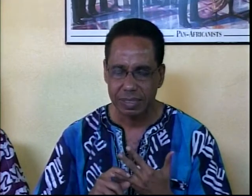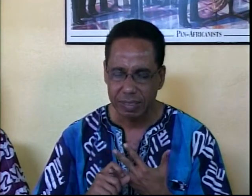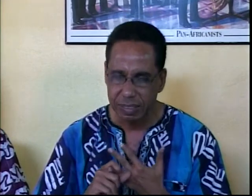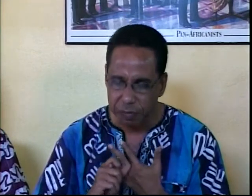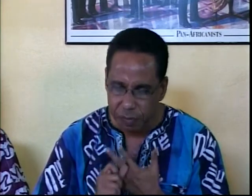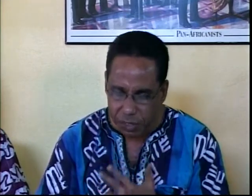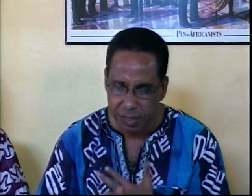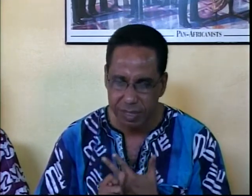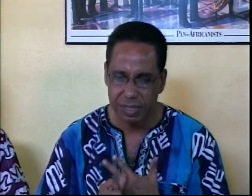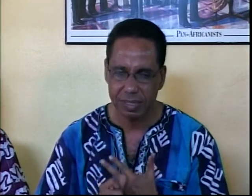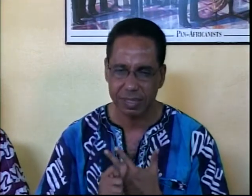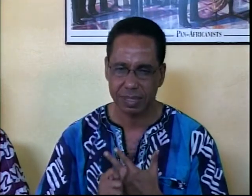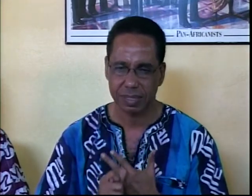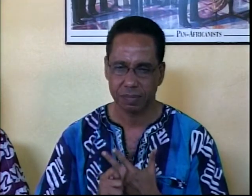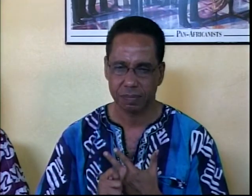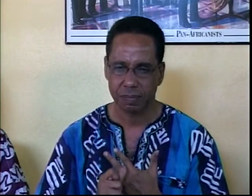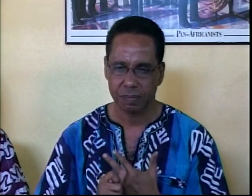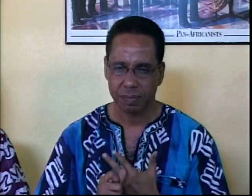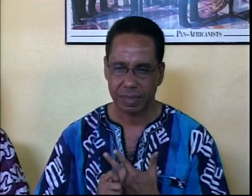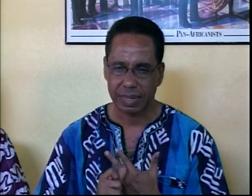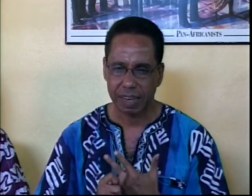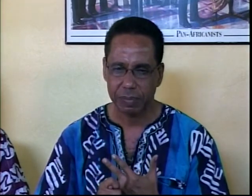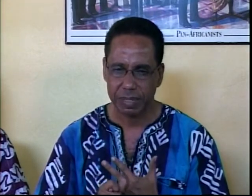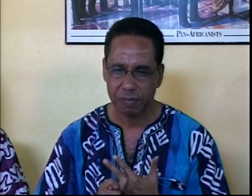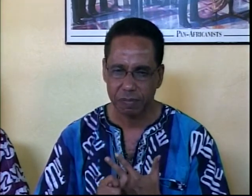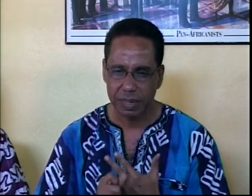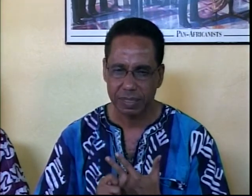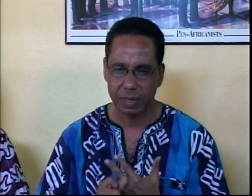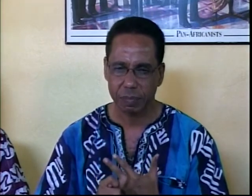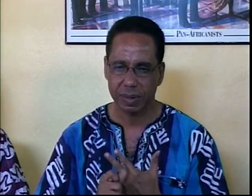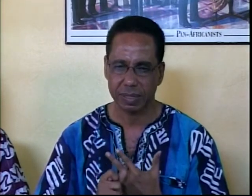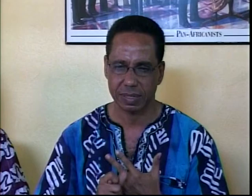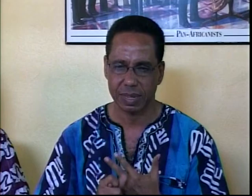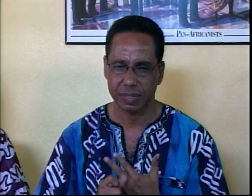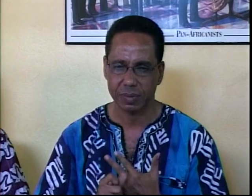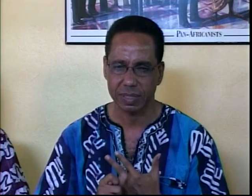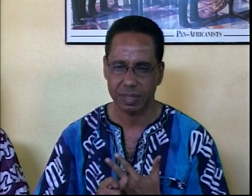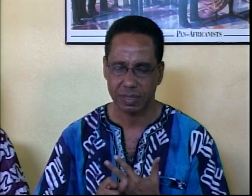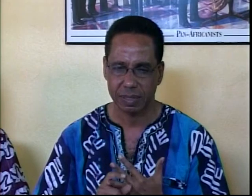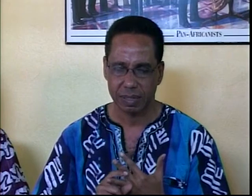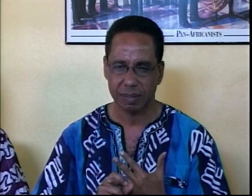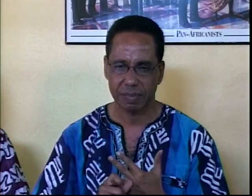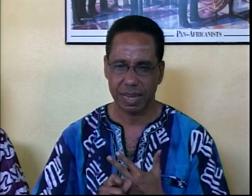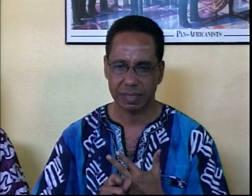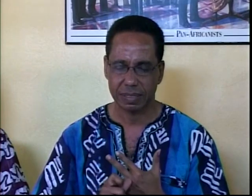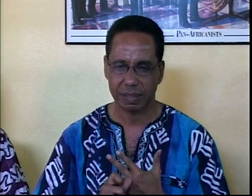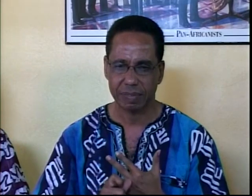psychological deficiencies that have been inflicted upon us as a result